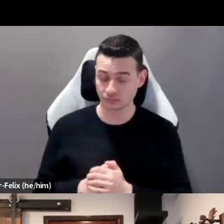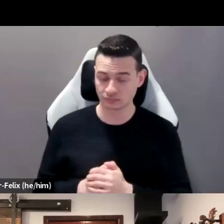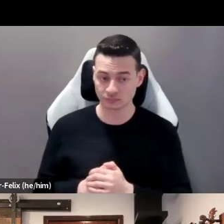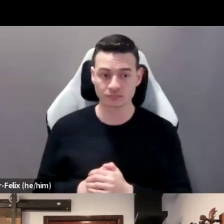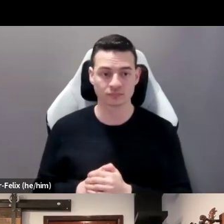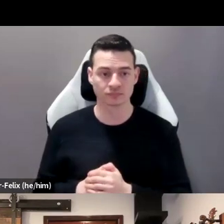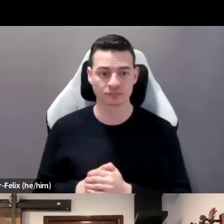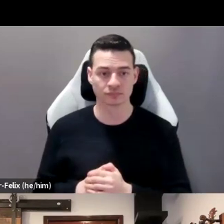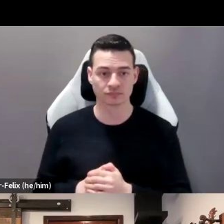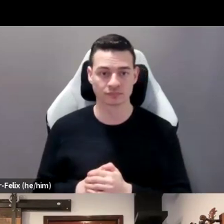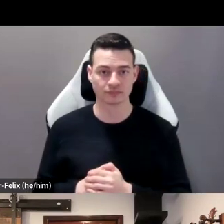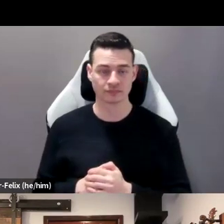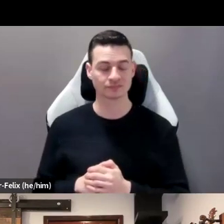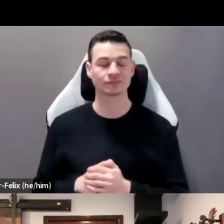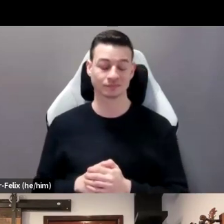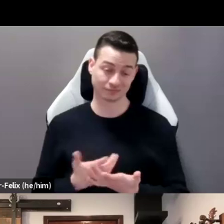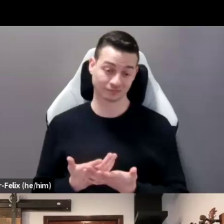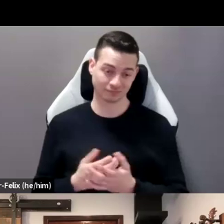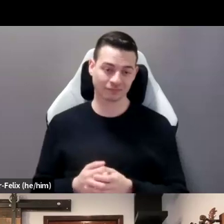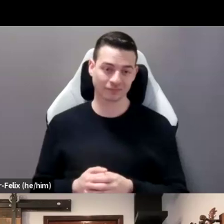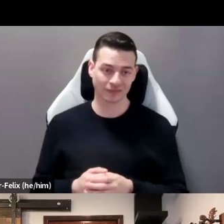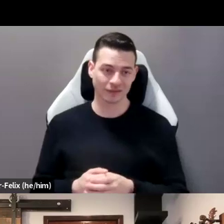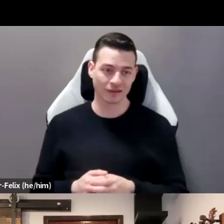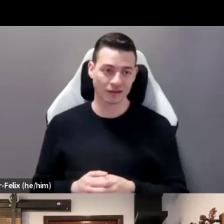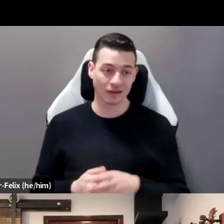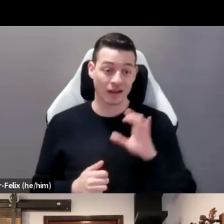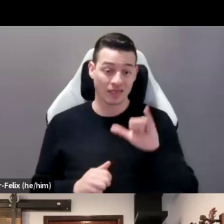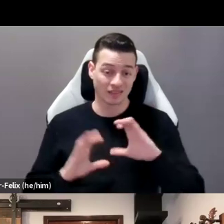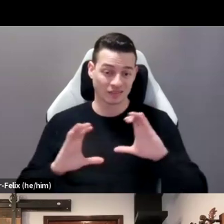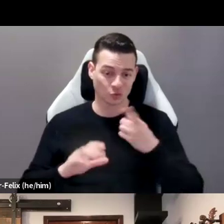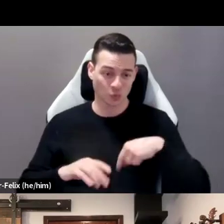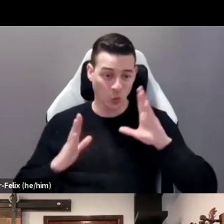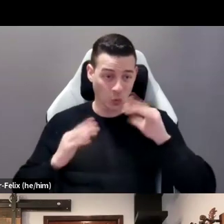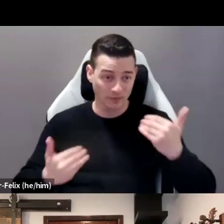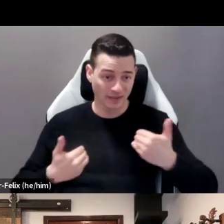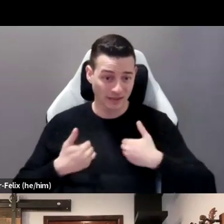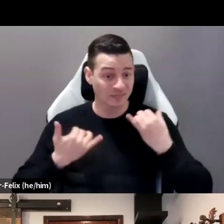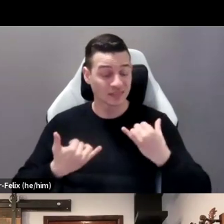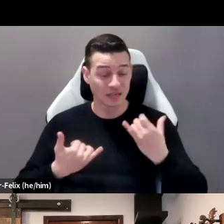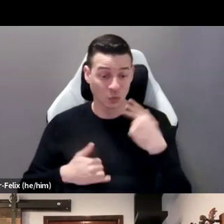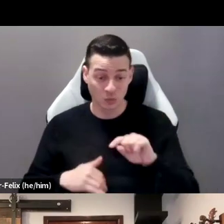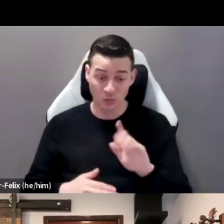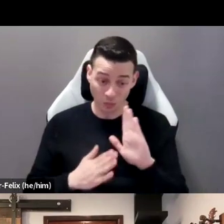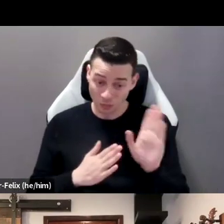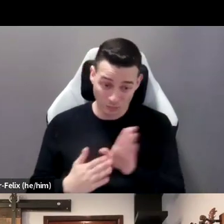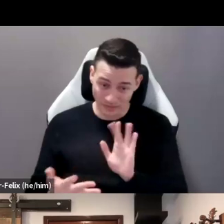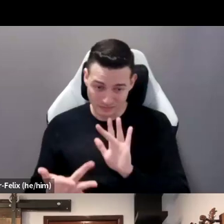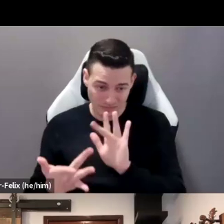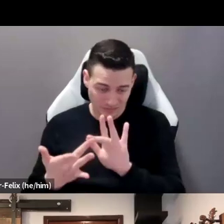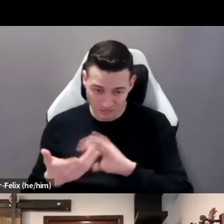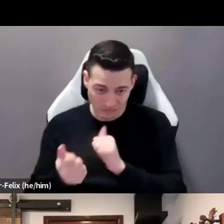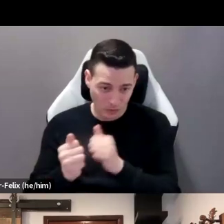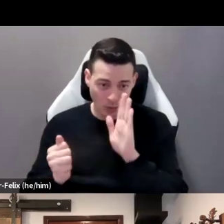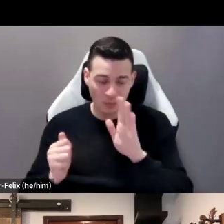So that's a conversation that we hoped to have today. And so I know that this group is going to pursue that conversation as we wrap